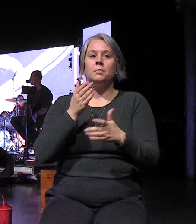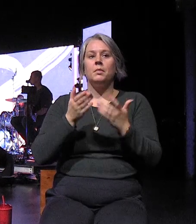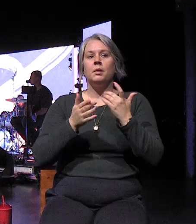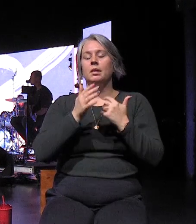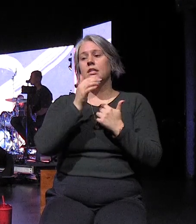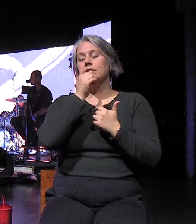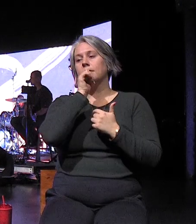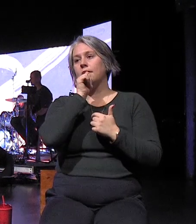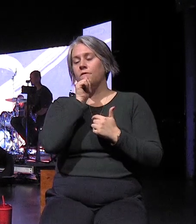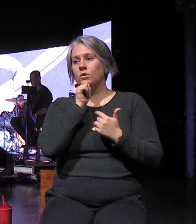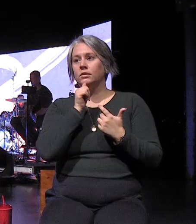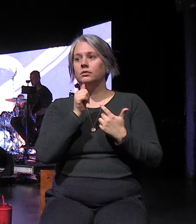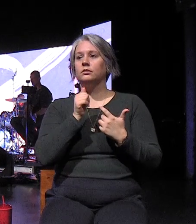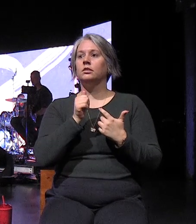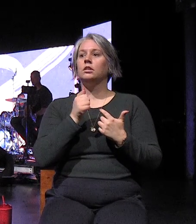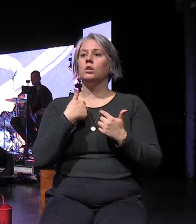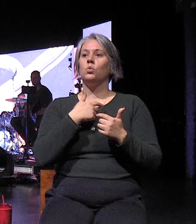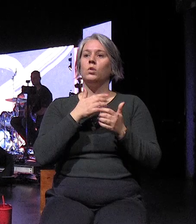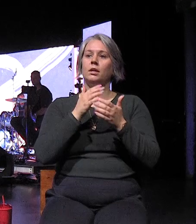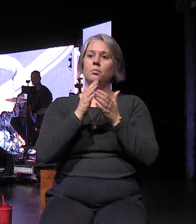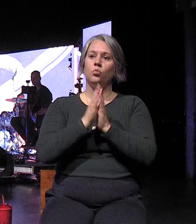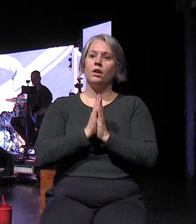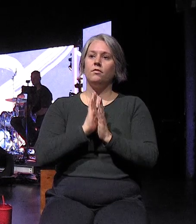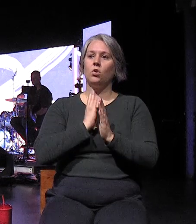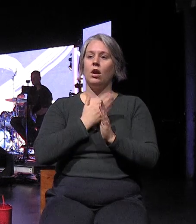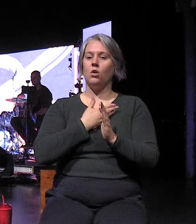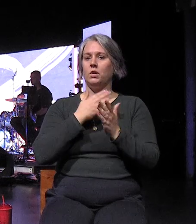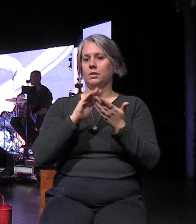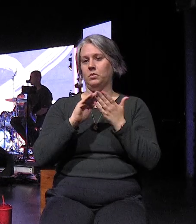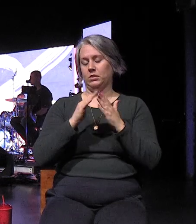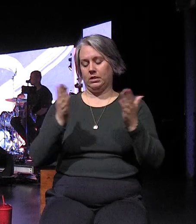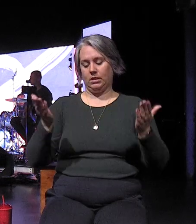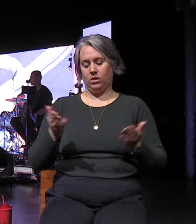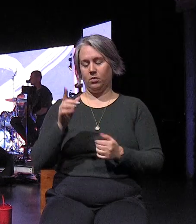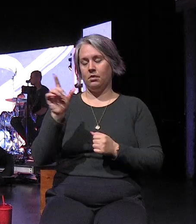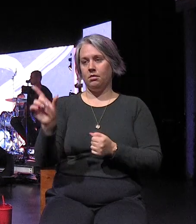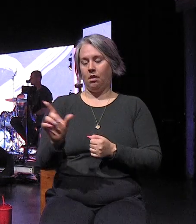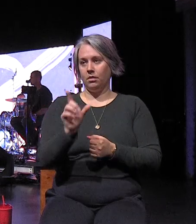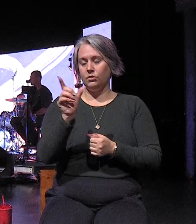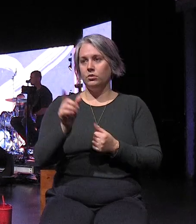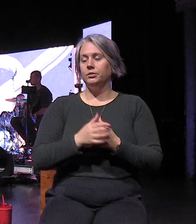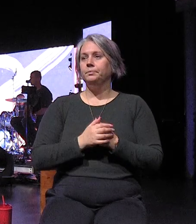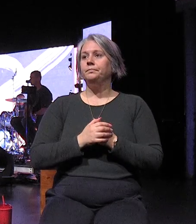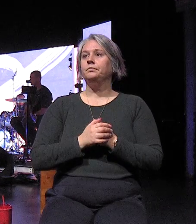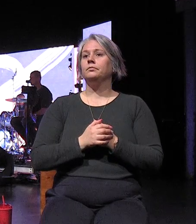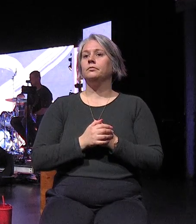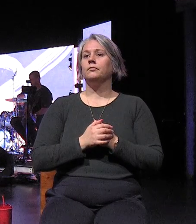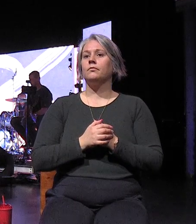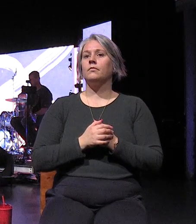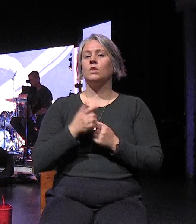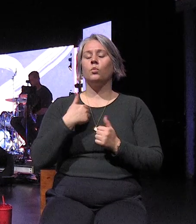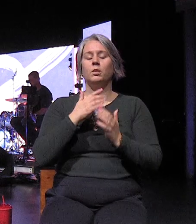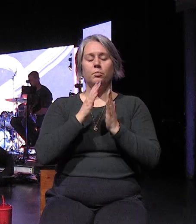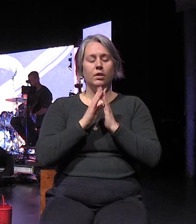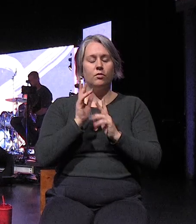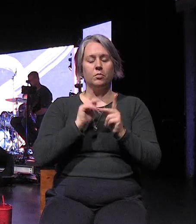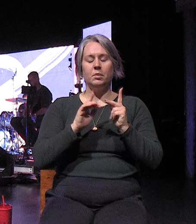in some way. God, we pray for the community, Lord, where we live. Lord, I pray for others who may be hurting. Lord, I'm